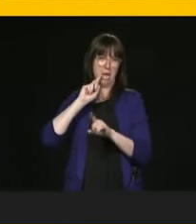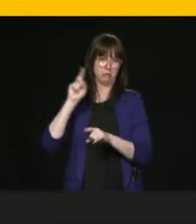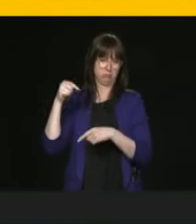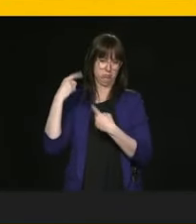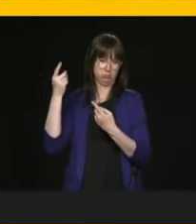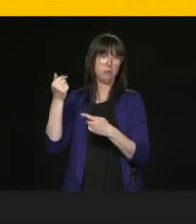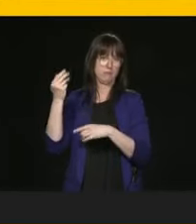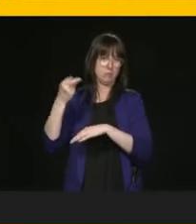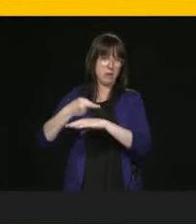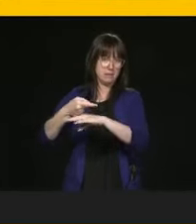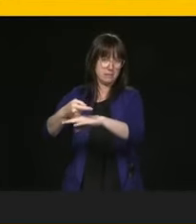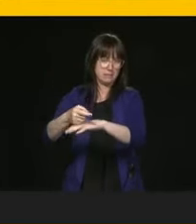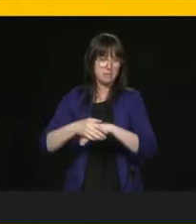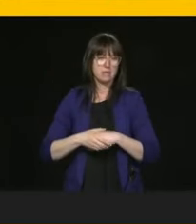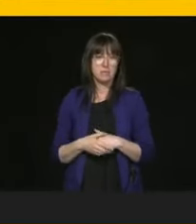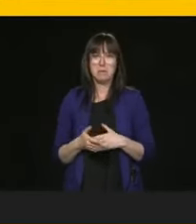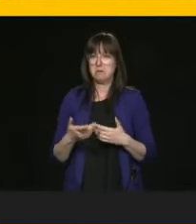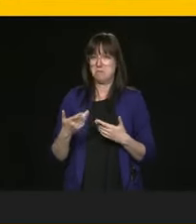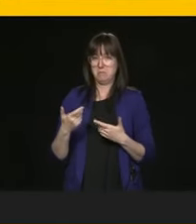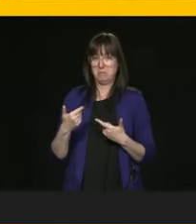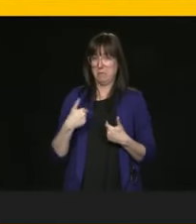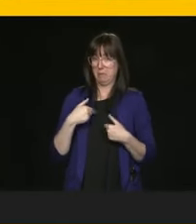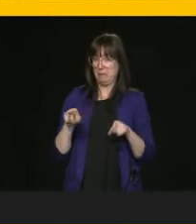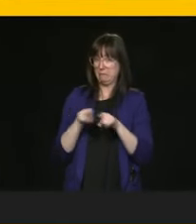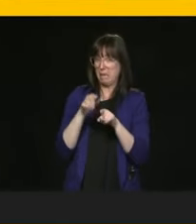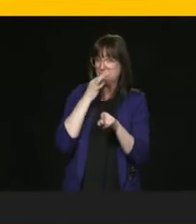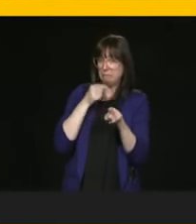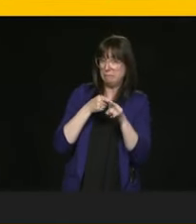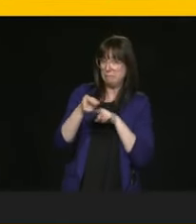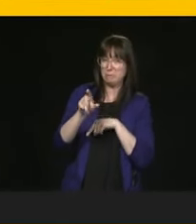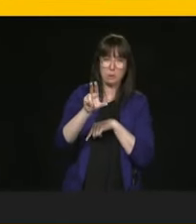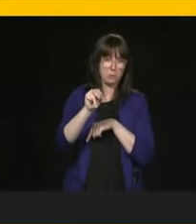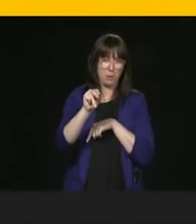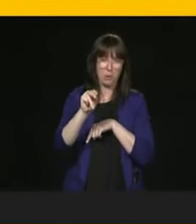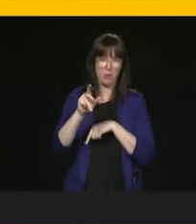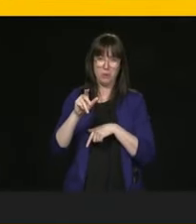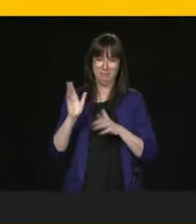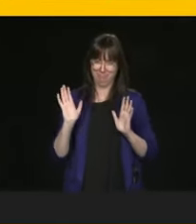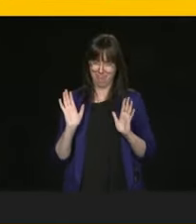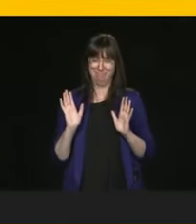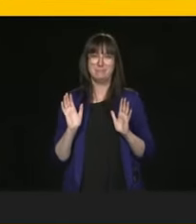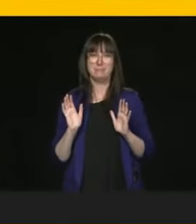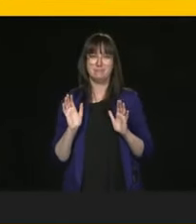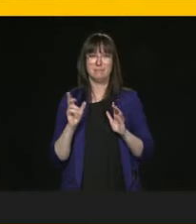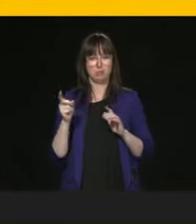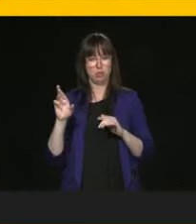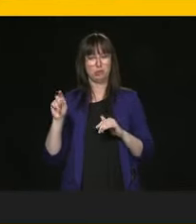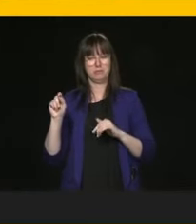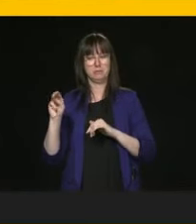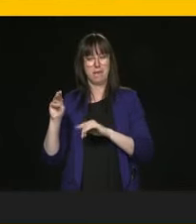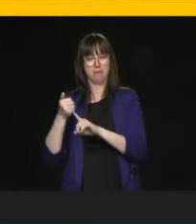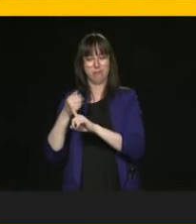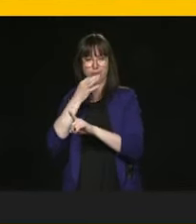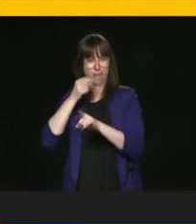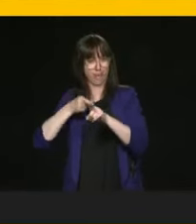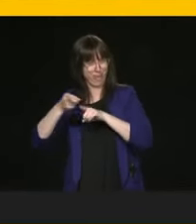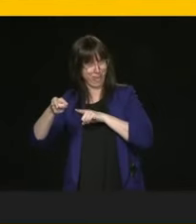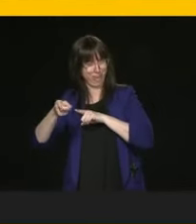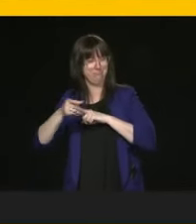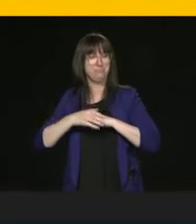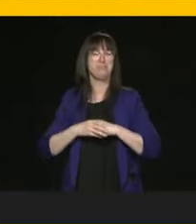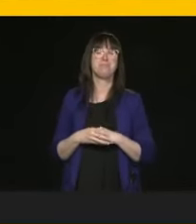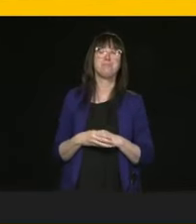same expertise and perhaps not the same credibility as Dr. Tam would have in responding to that important question.